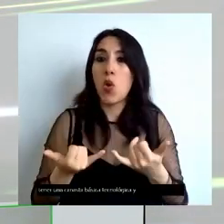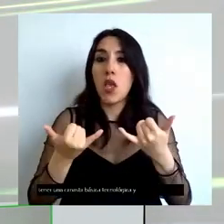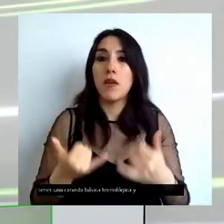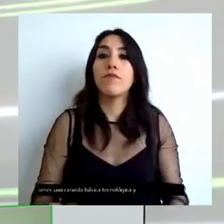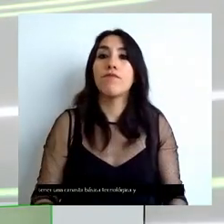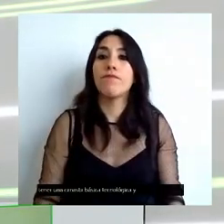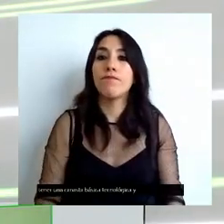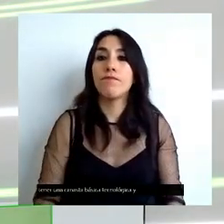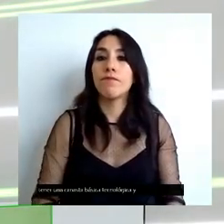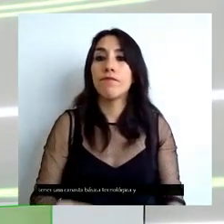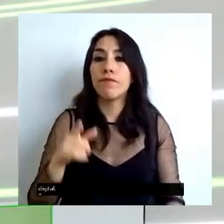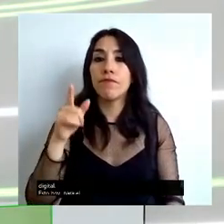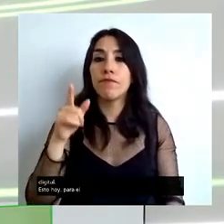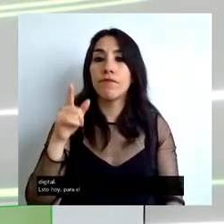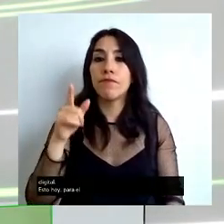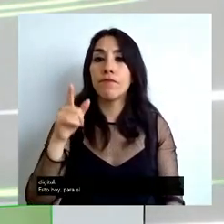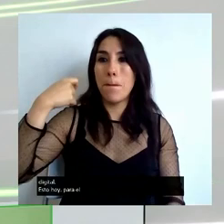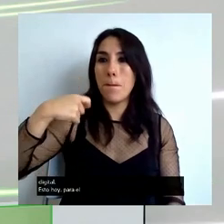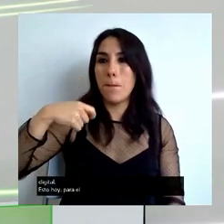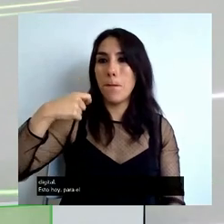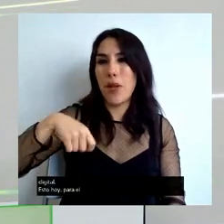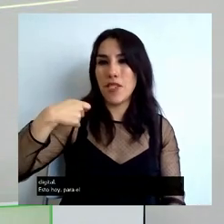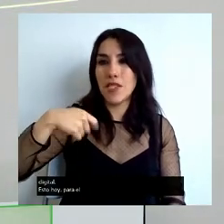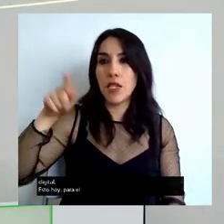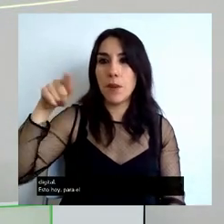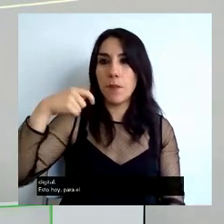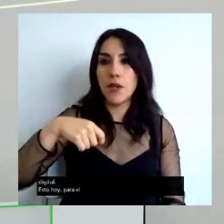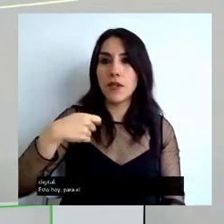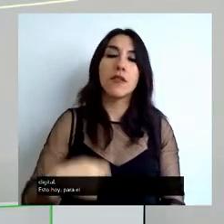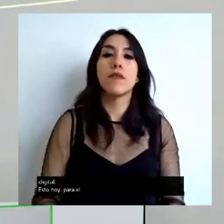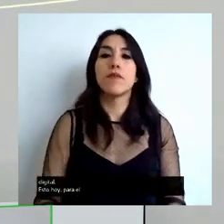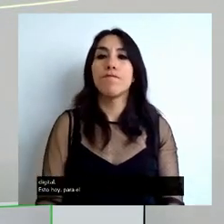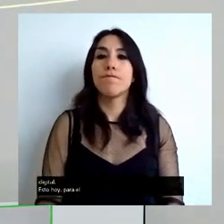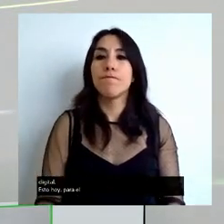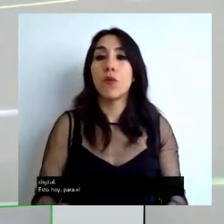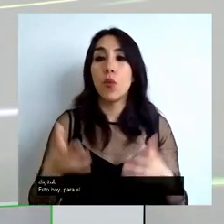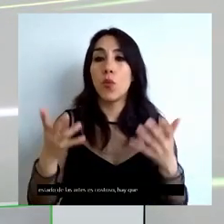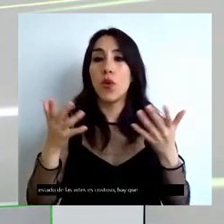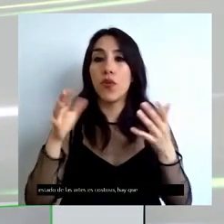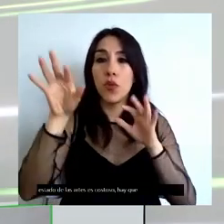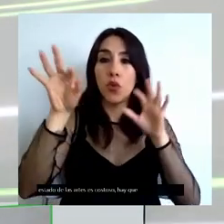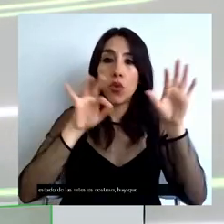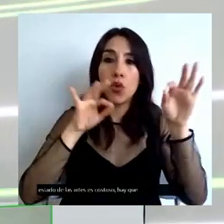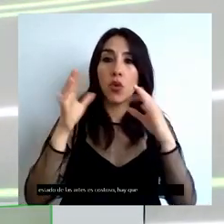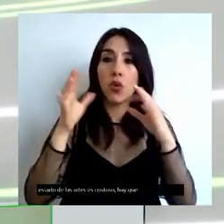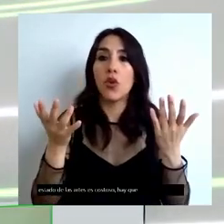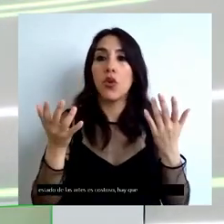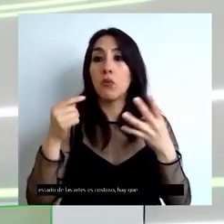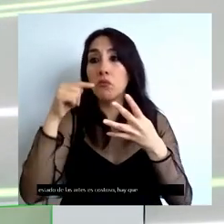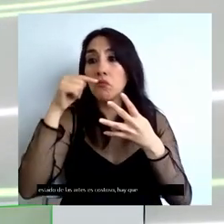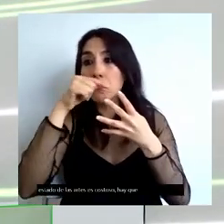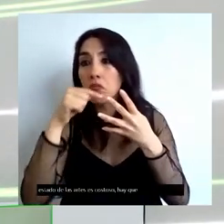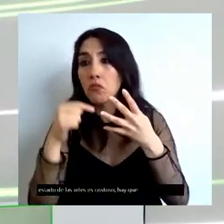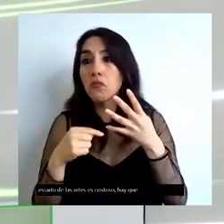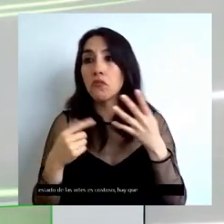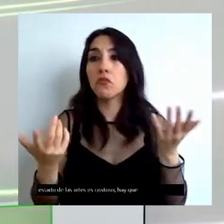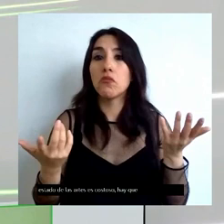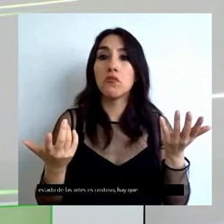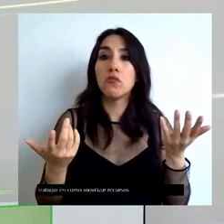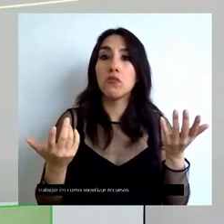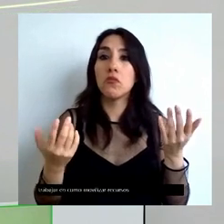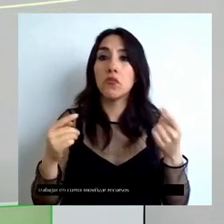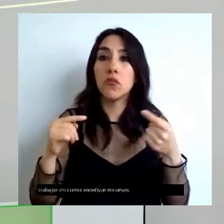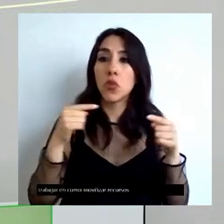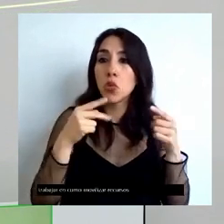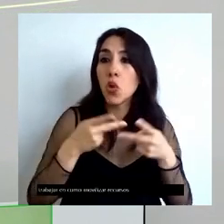technology, but this is very costly for the states, and we need to think about how to mobilize public resources to put